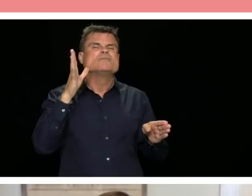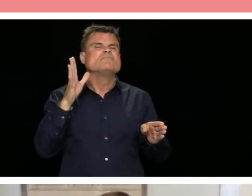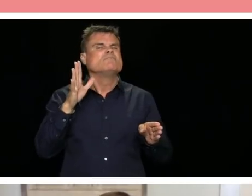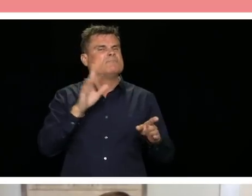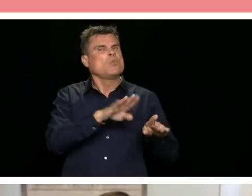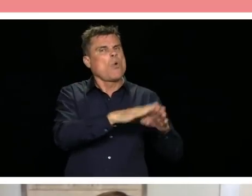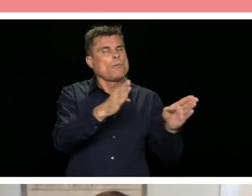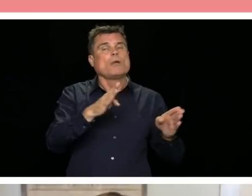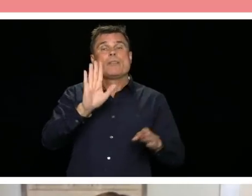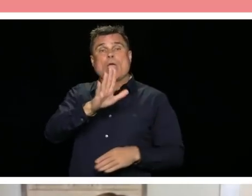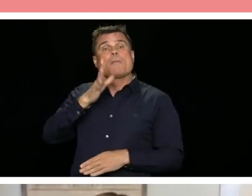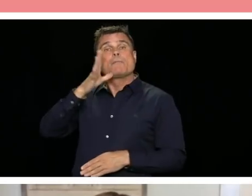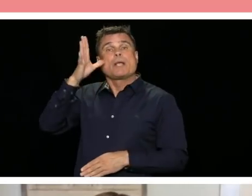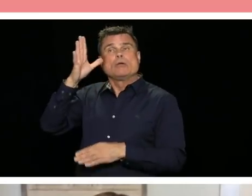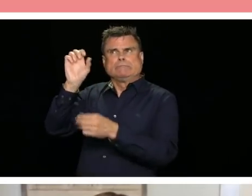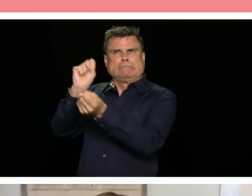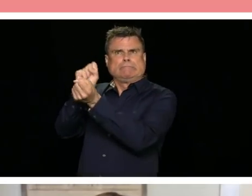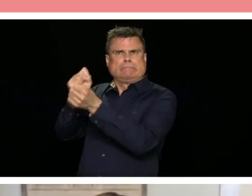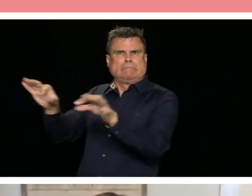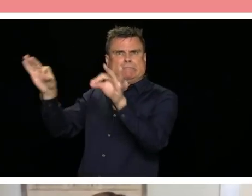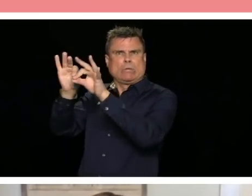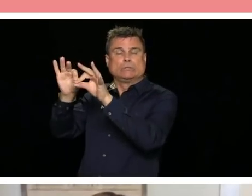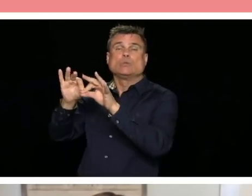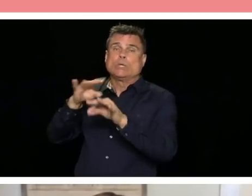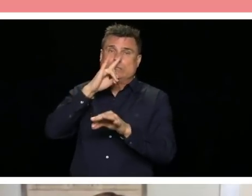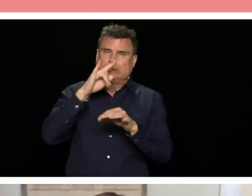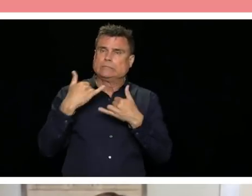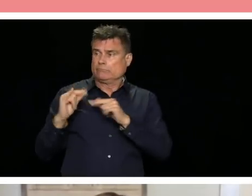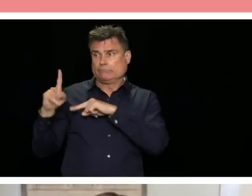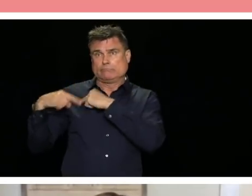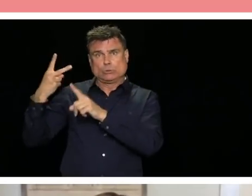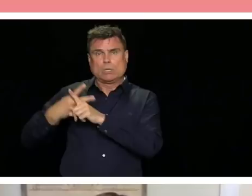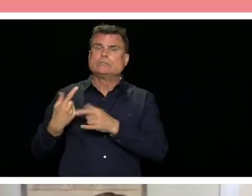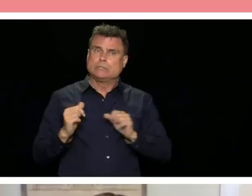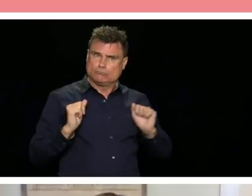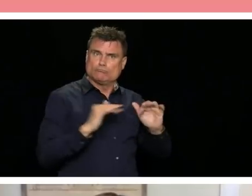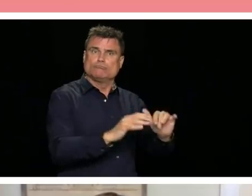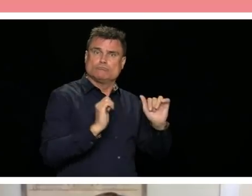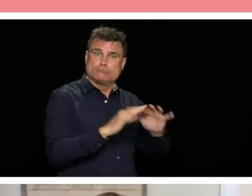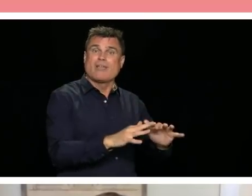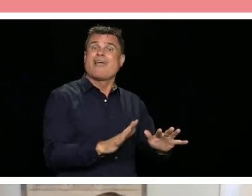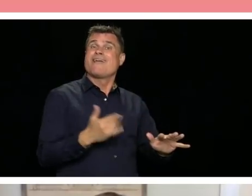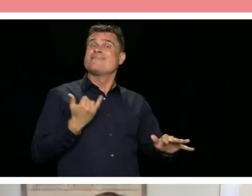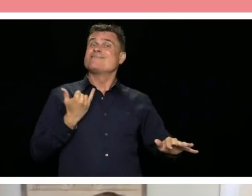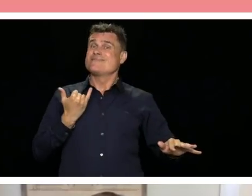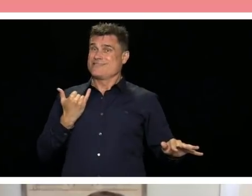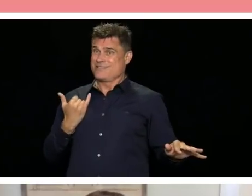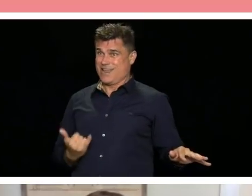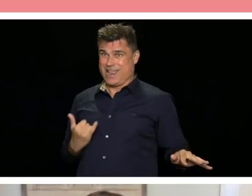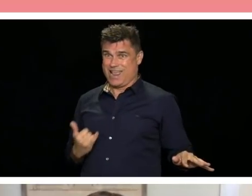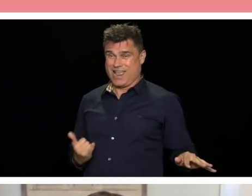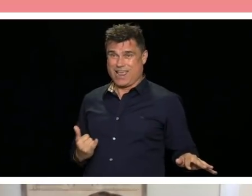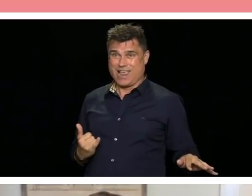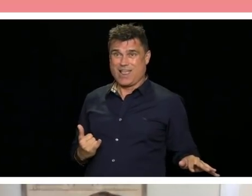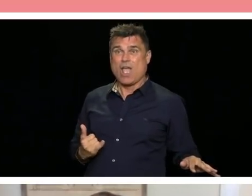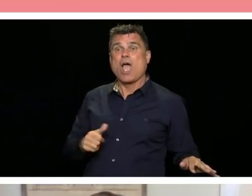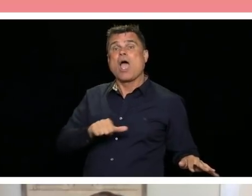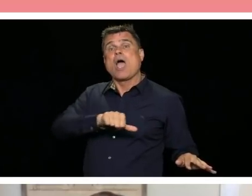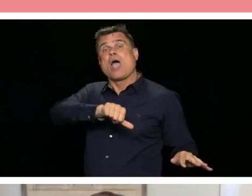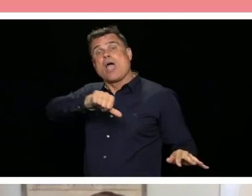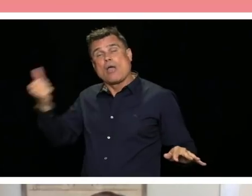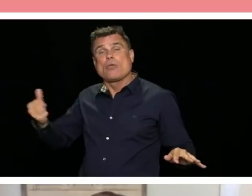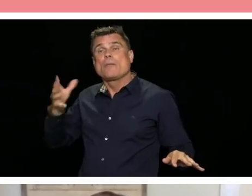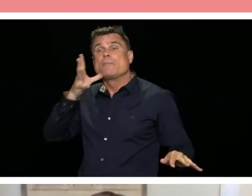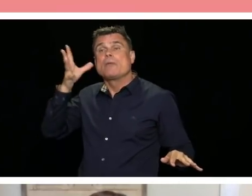prioritize spaces for essential services workers who are on the front lines of the COVID-19 pandemic. We all need to work together on this.